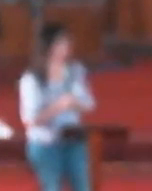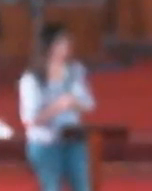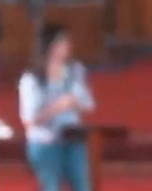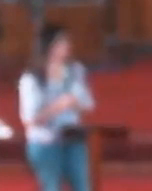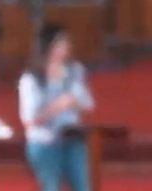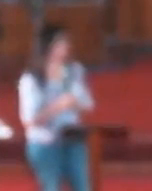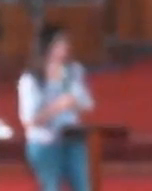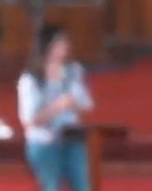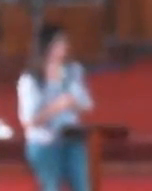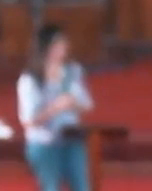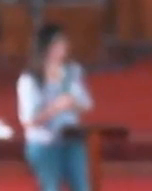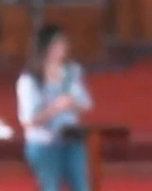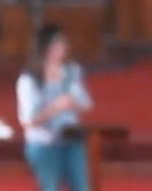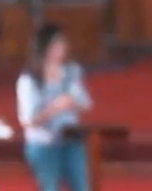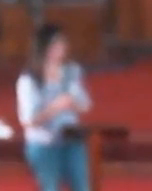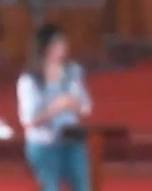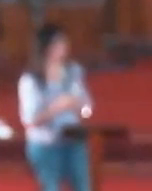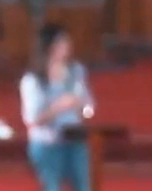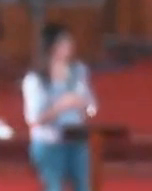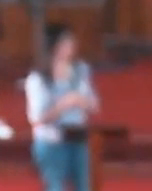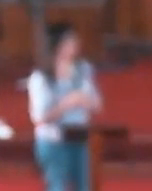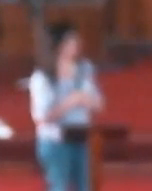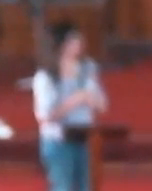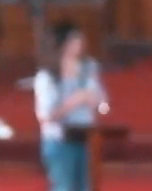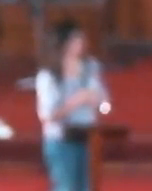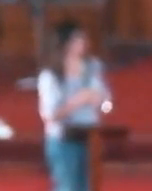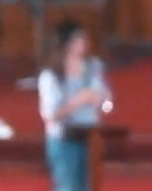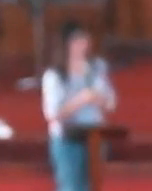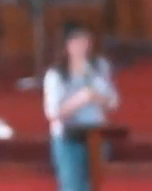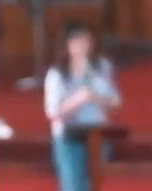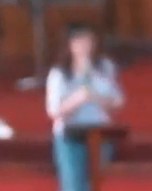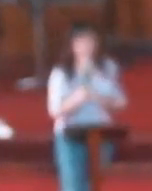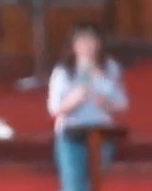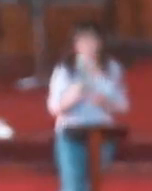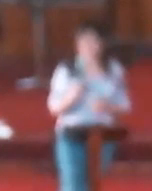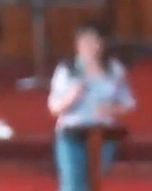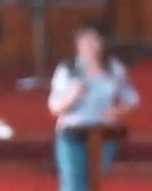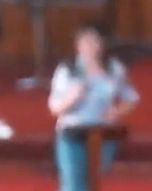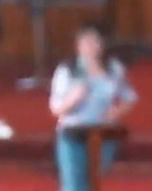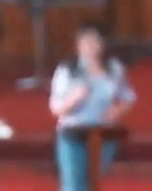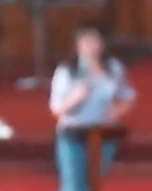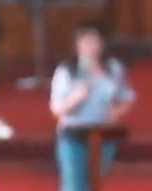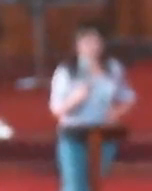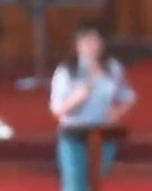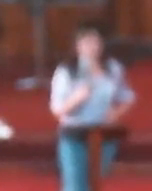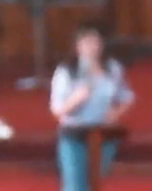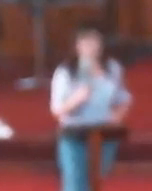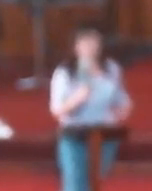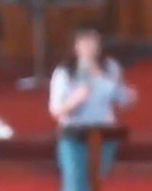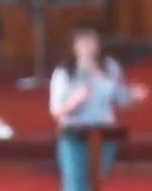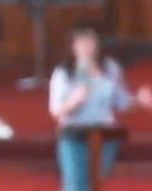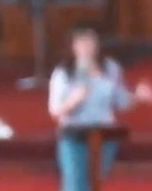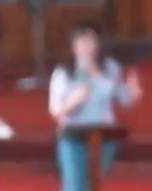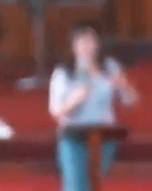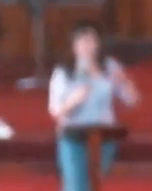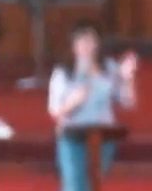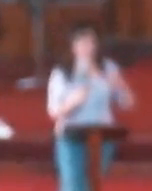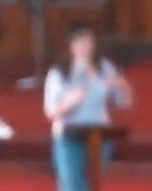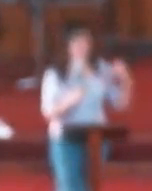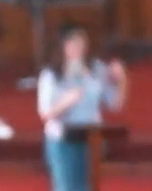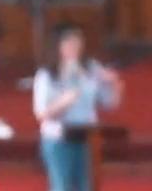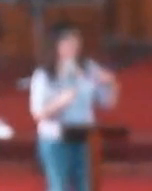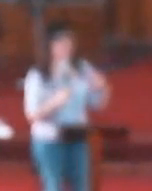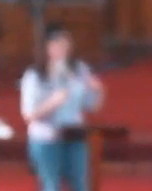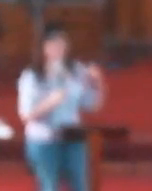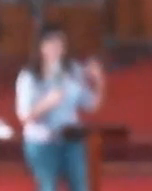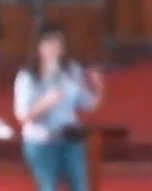yo también puedo crear un hombre a mi imagen. The devil goes to Jesus and he says, oh, I hear that you can make all